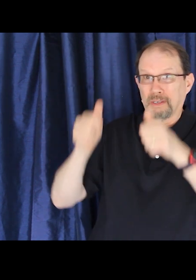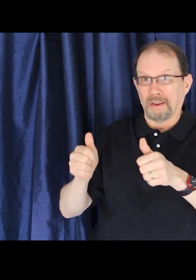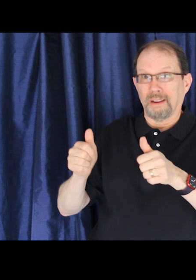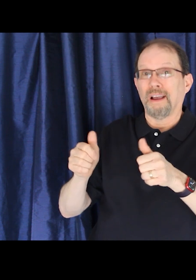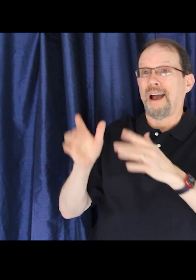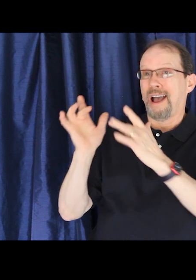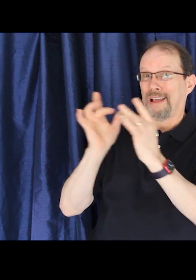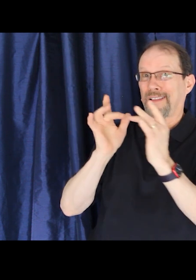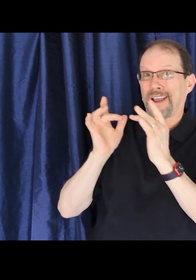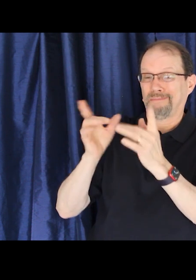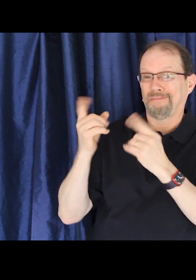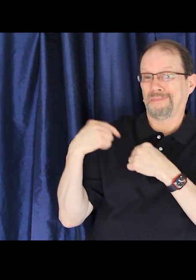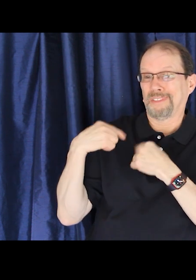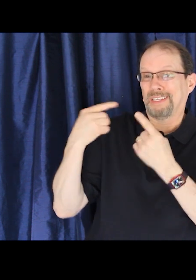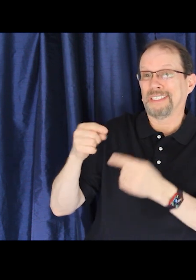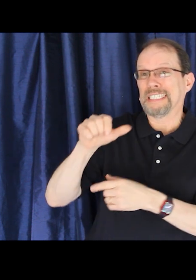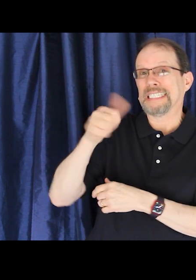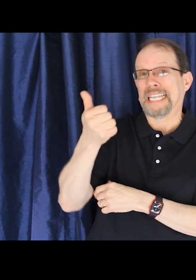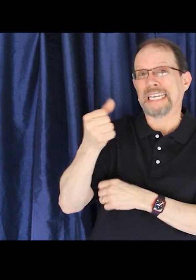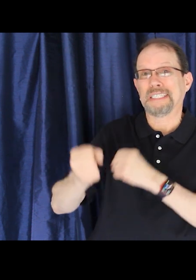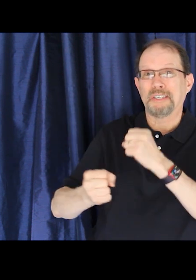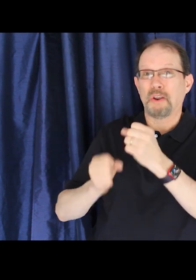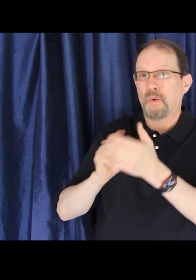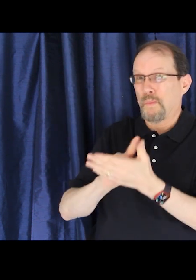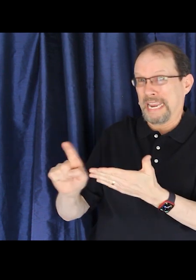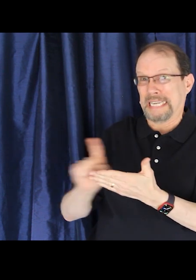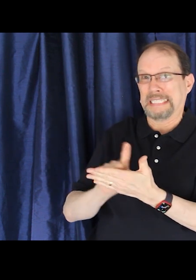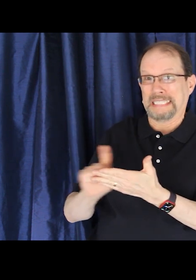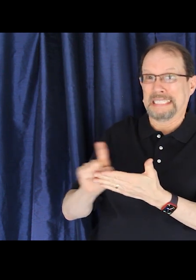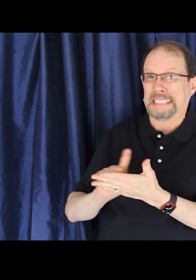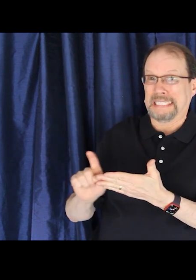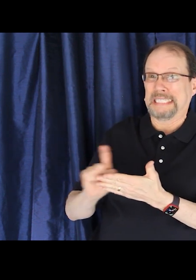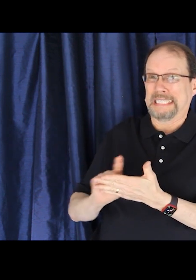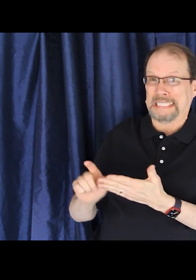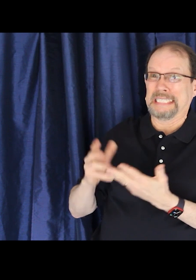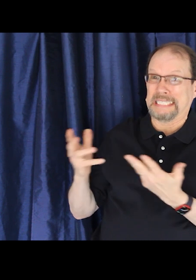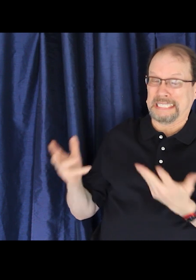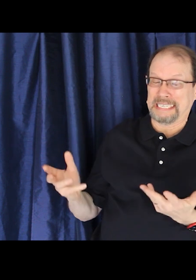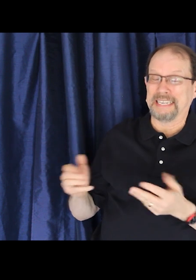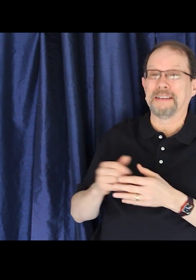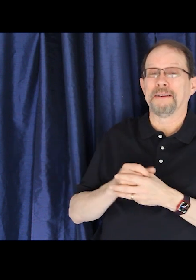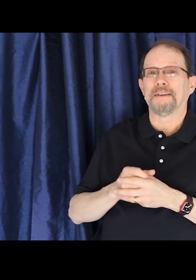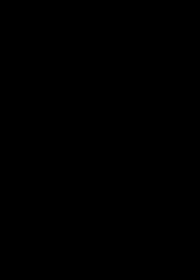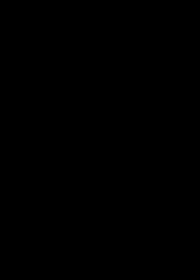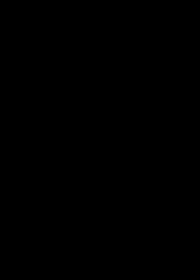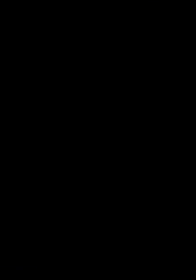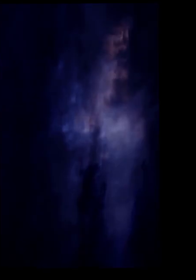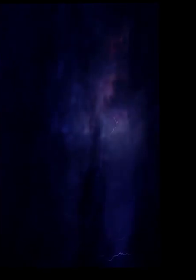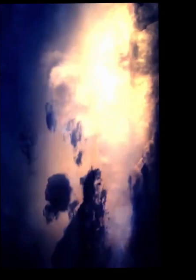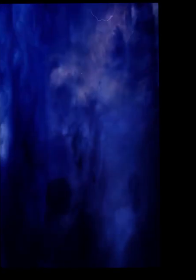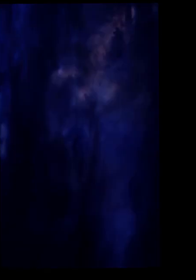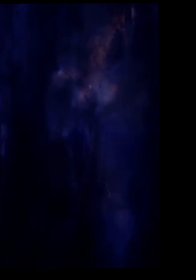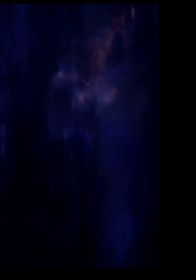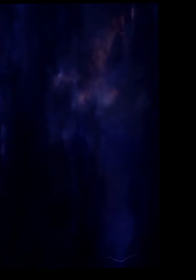I posted this online I've heard about everything you did for the past 10